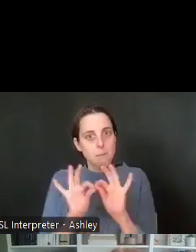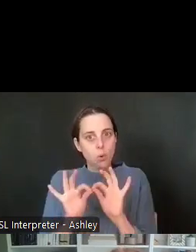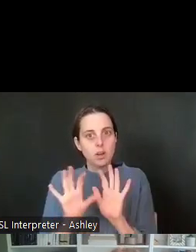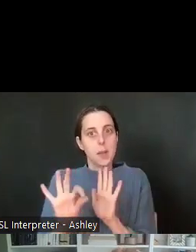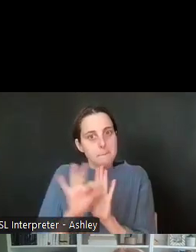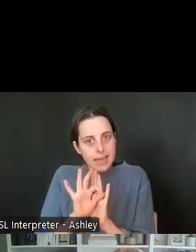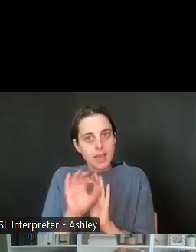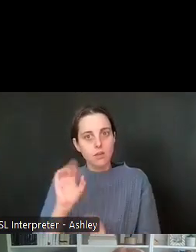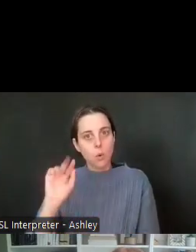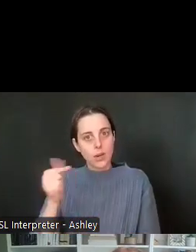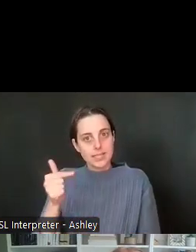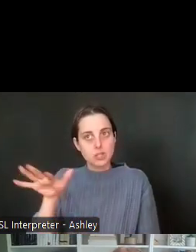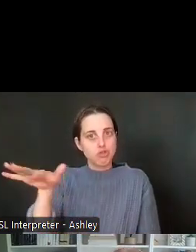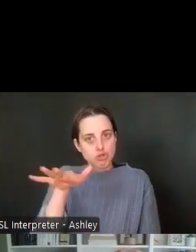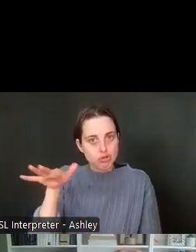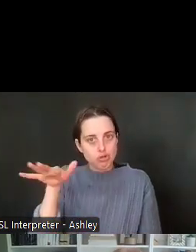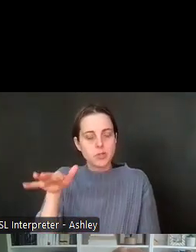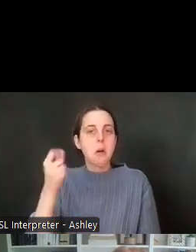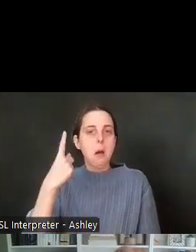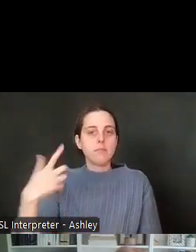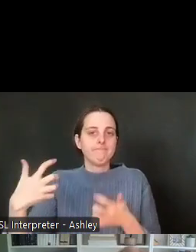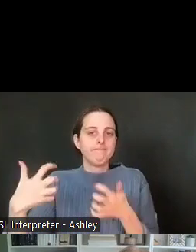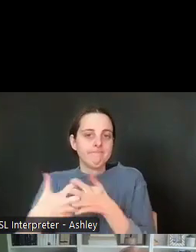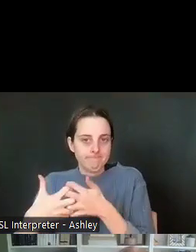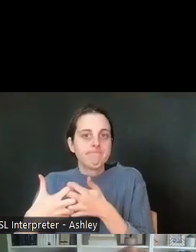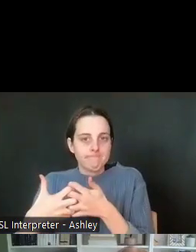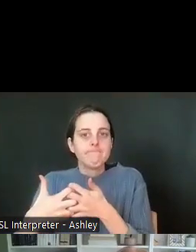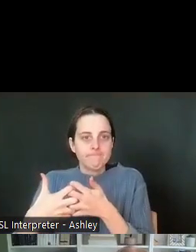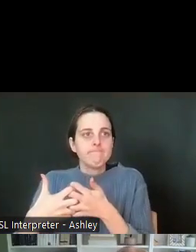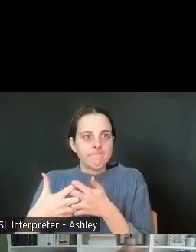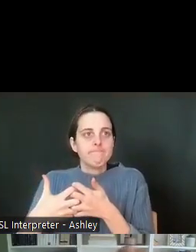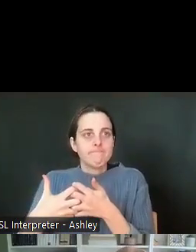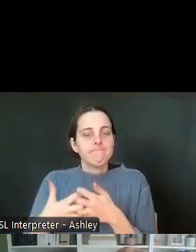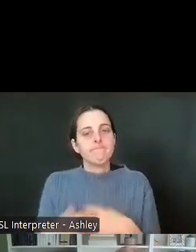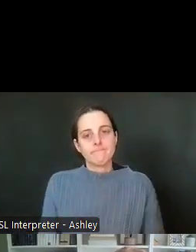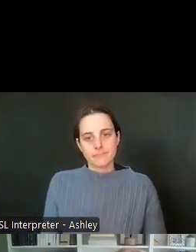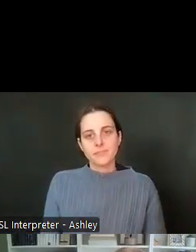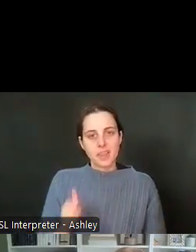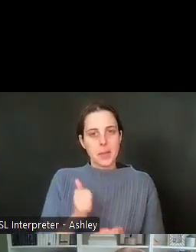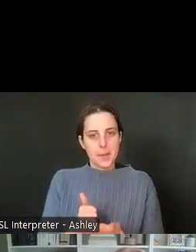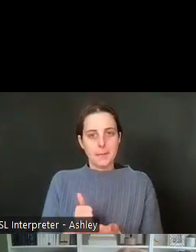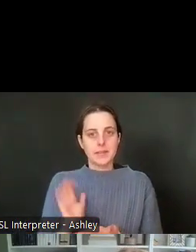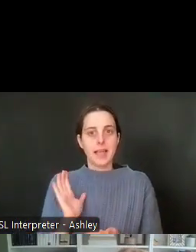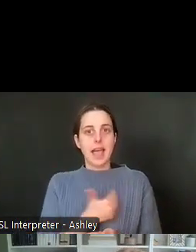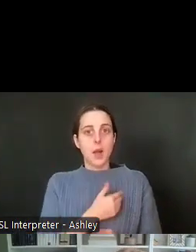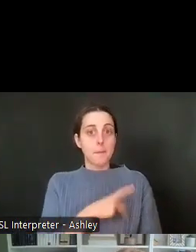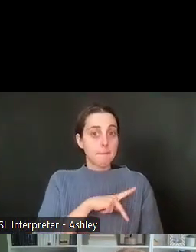an organizational culture that aligns with what we want out of our professional and our personal